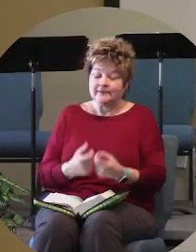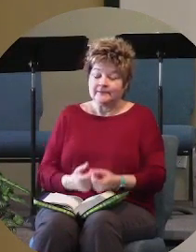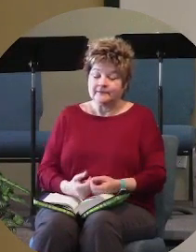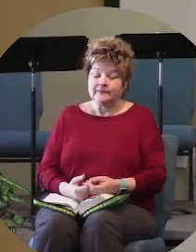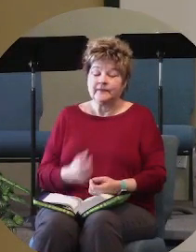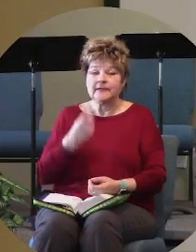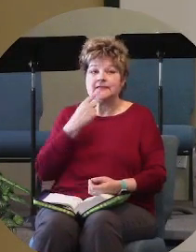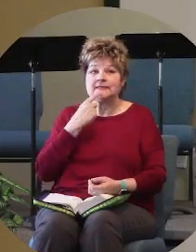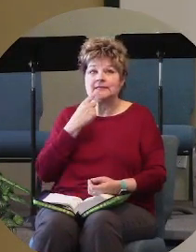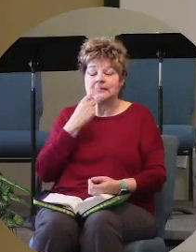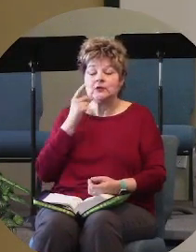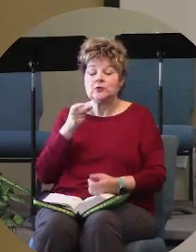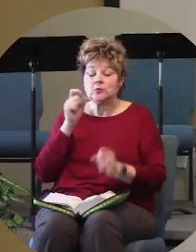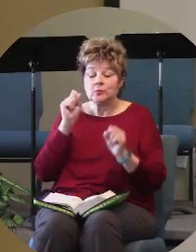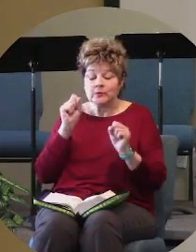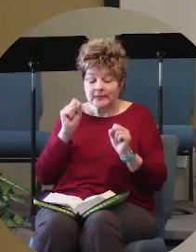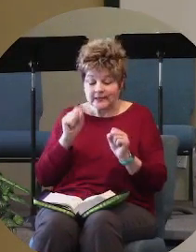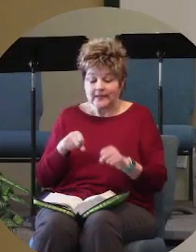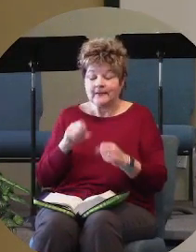And he said, you can be